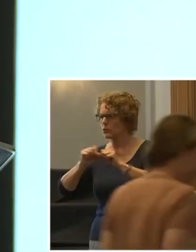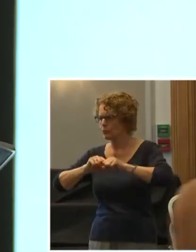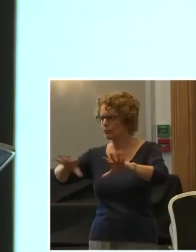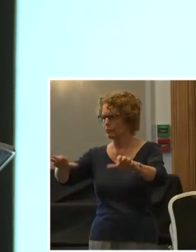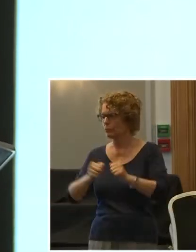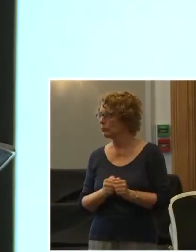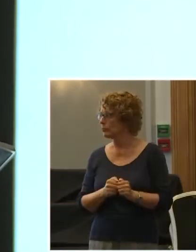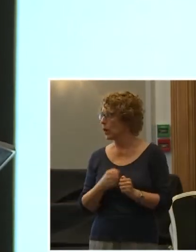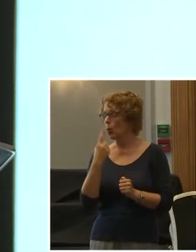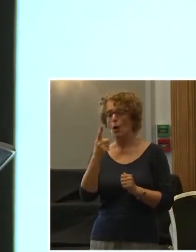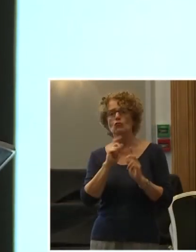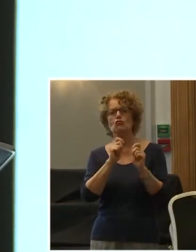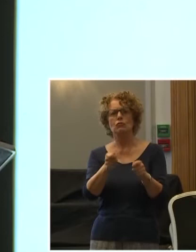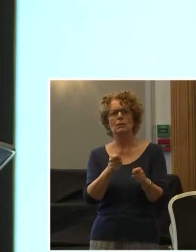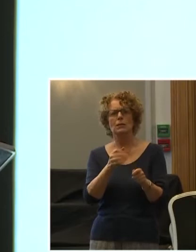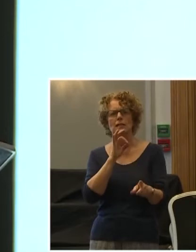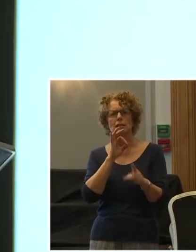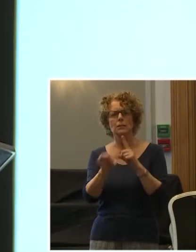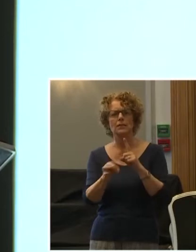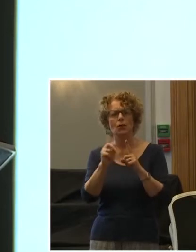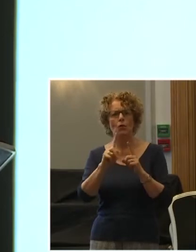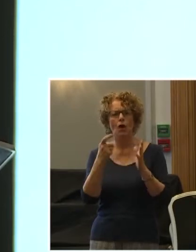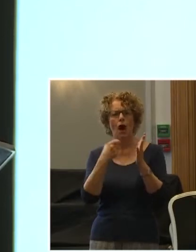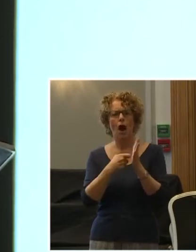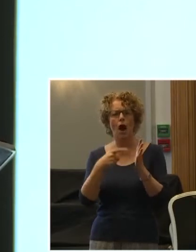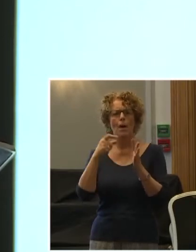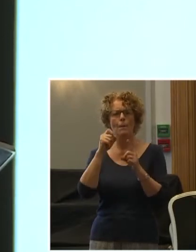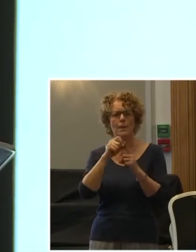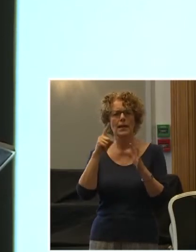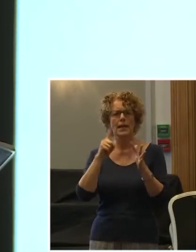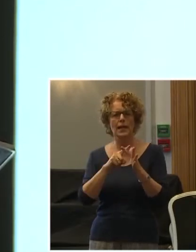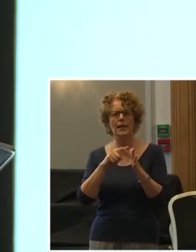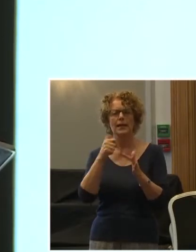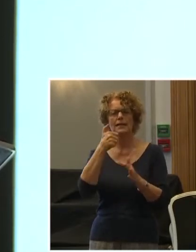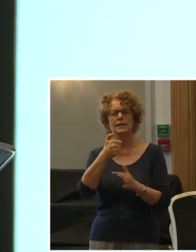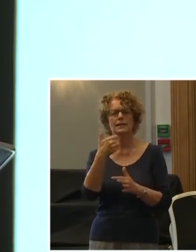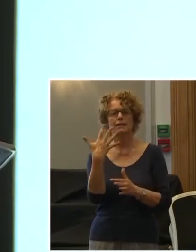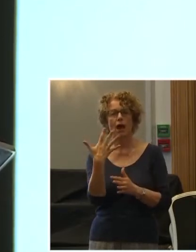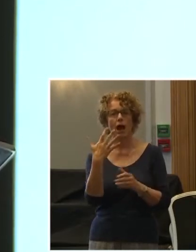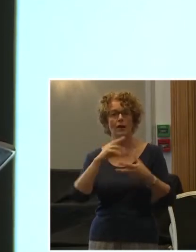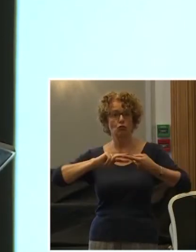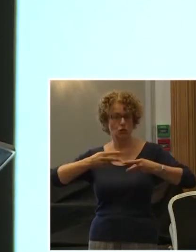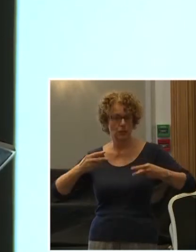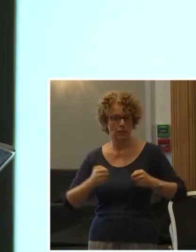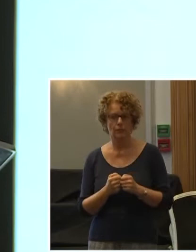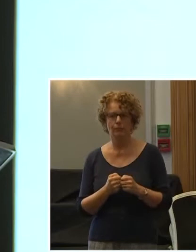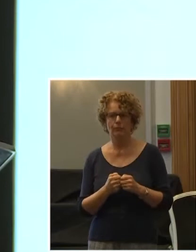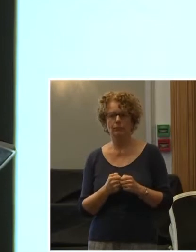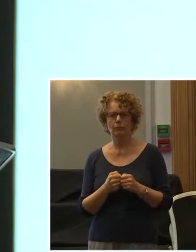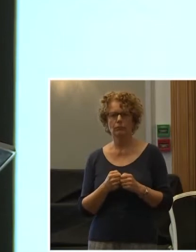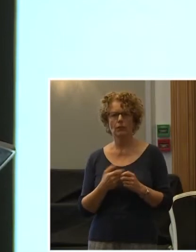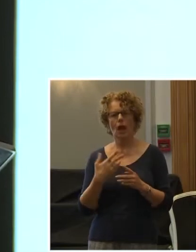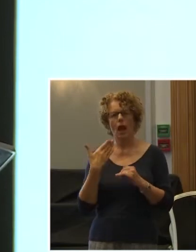have one treatment at market specifically for the RPE65 gene, and the content of our previous sight loss survey was